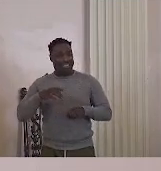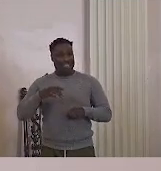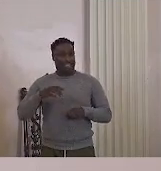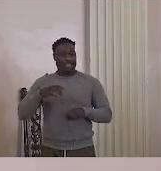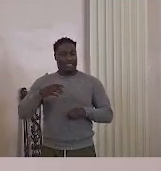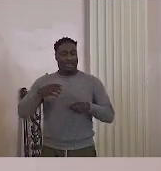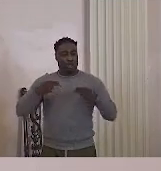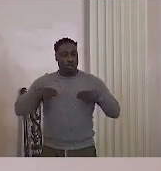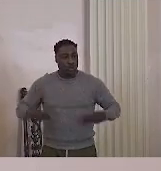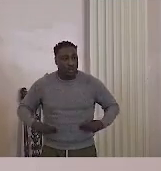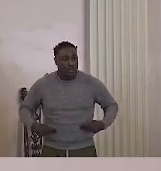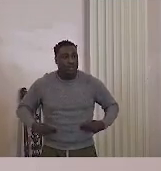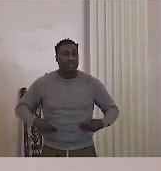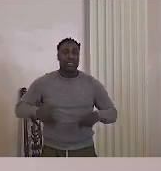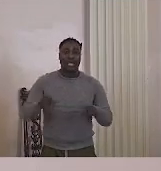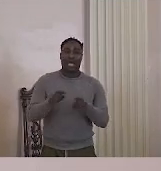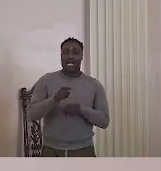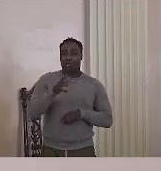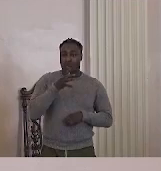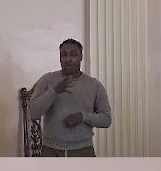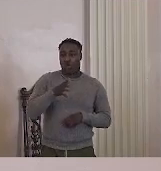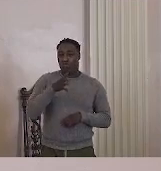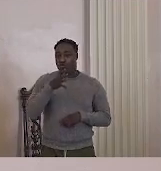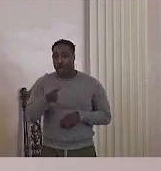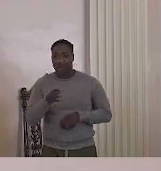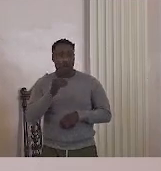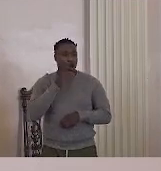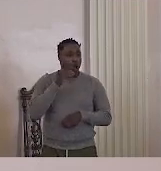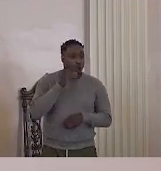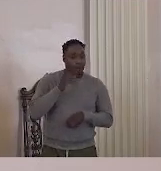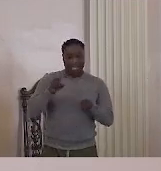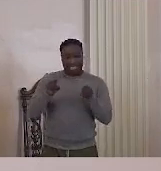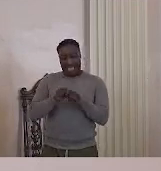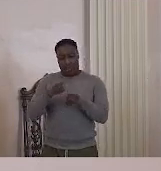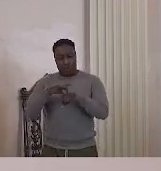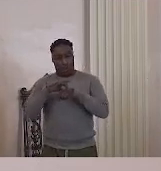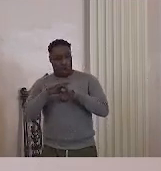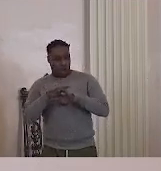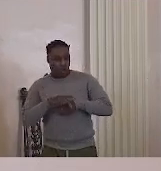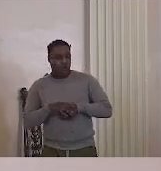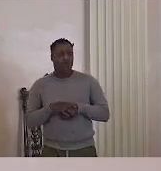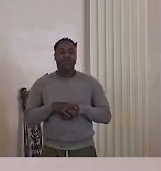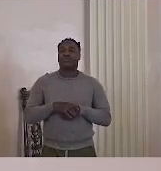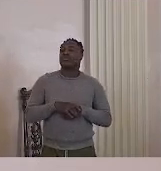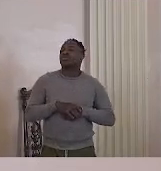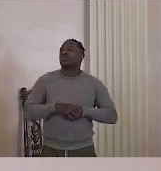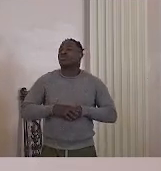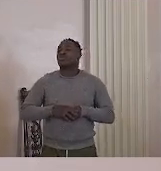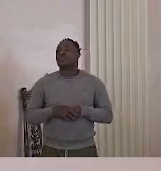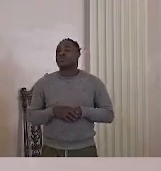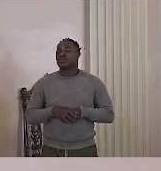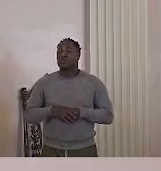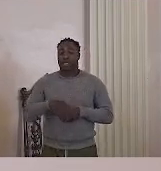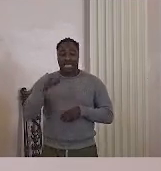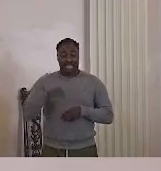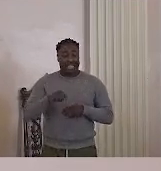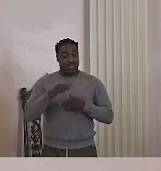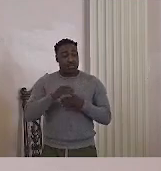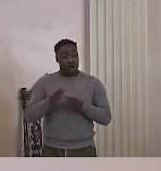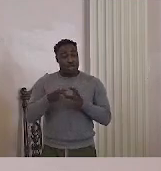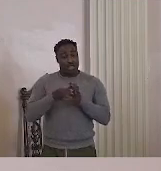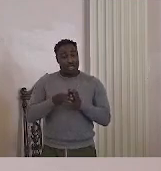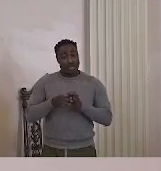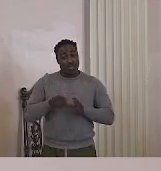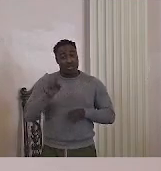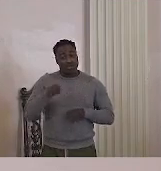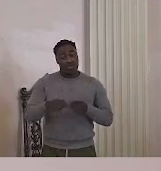as mother, grandmother, home. And a partnership that builds embodied awareness must anchor and root